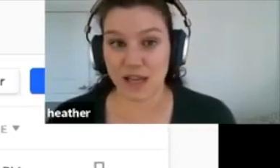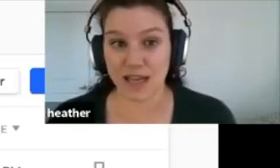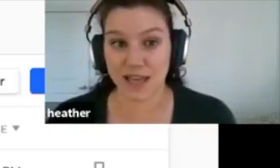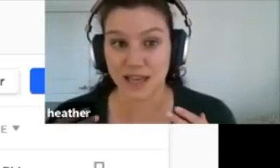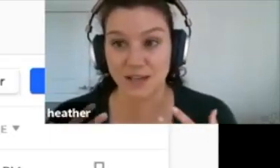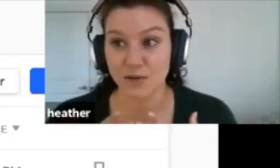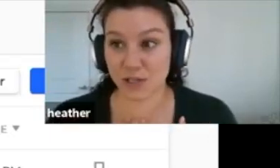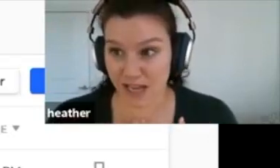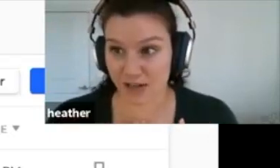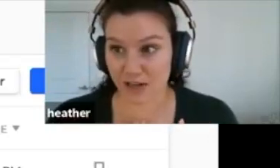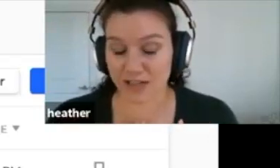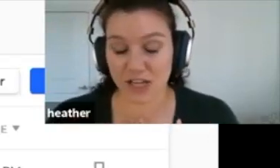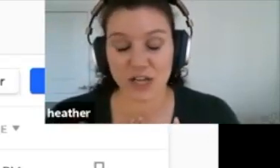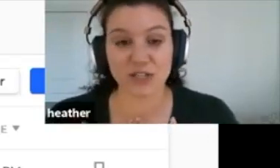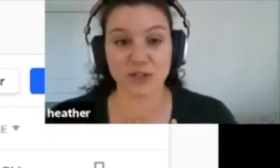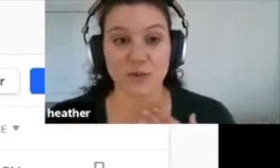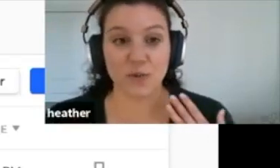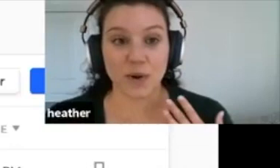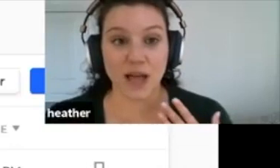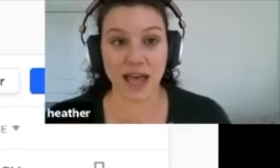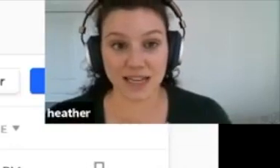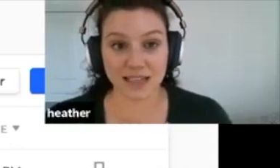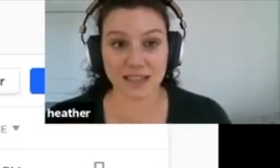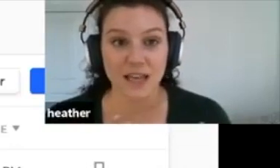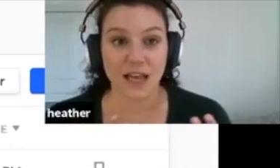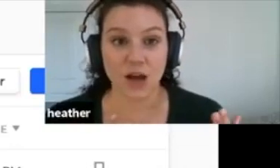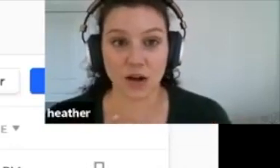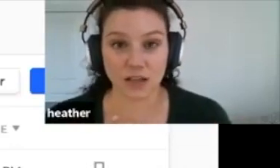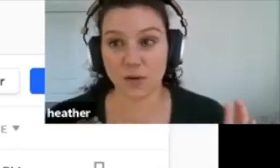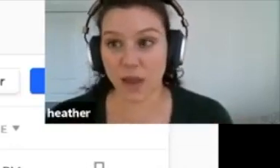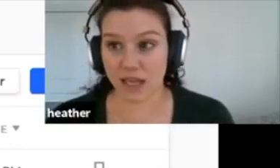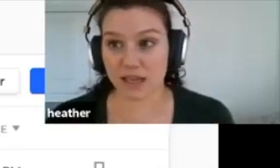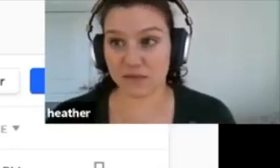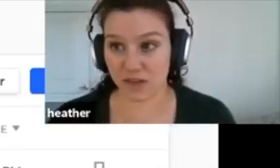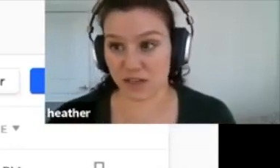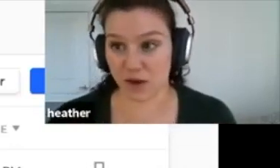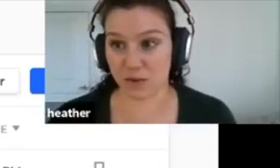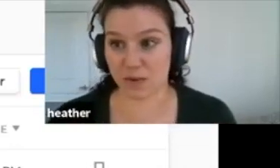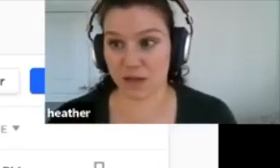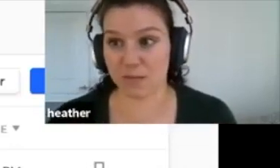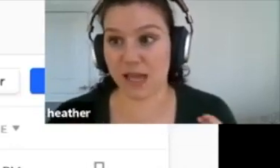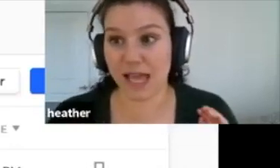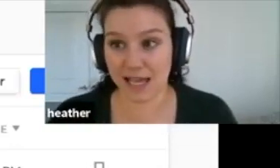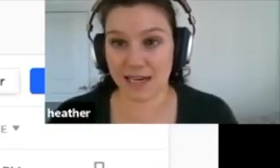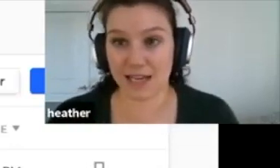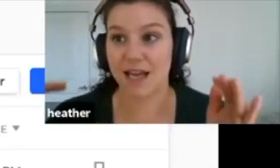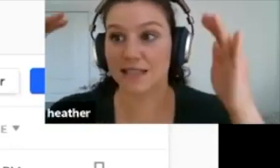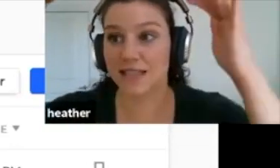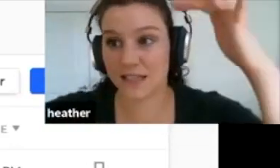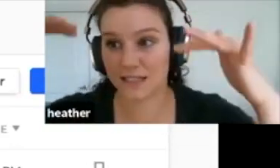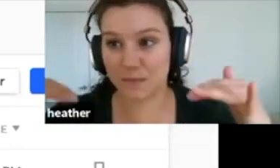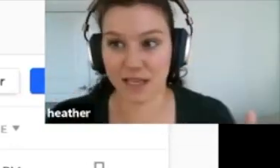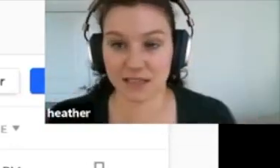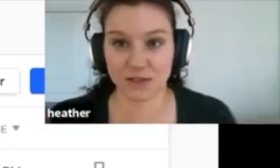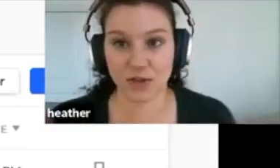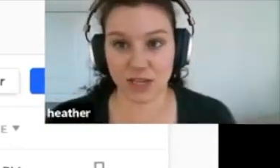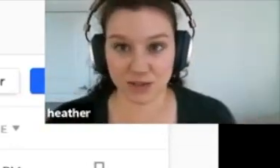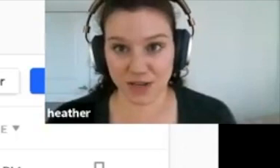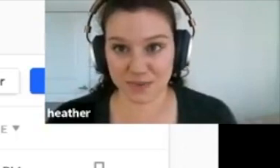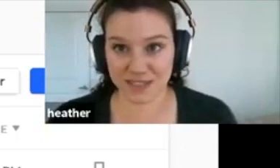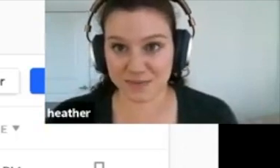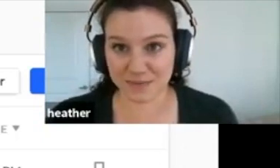enables a creator to edit audio and video by editing a